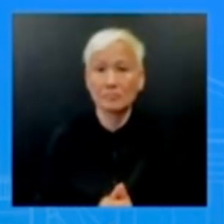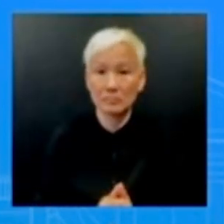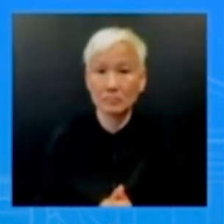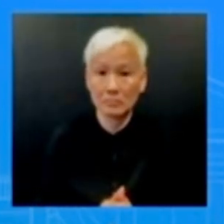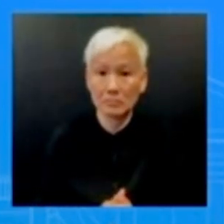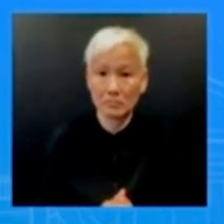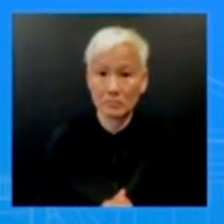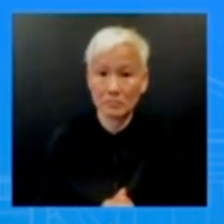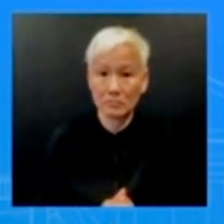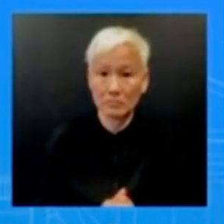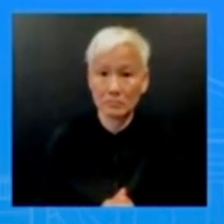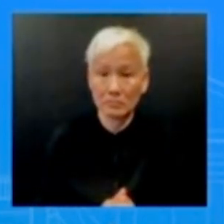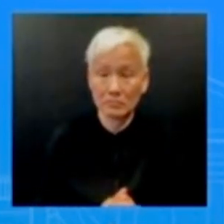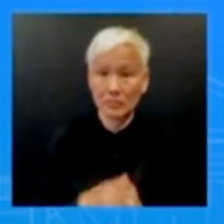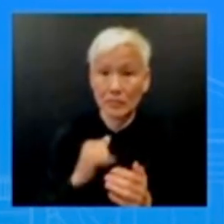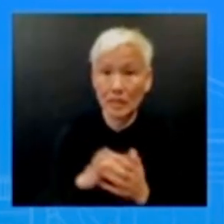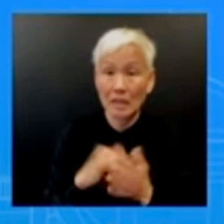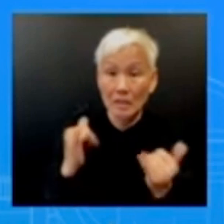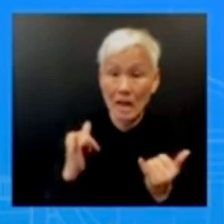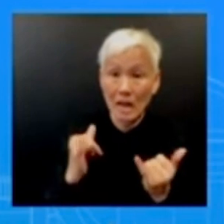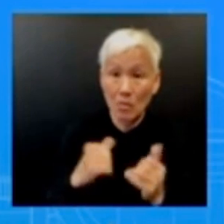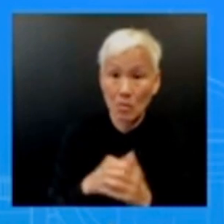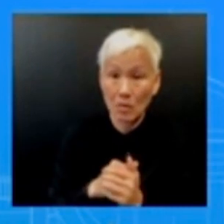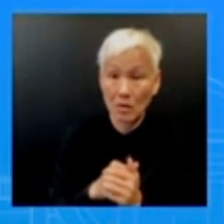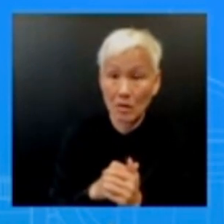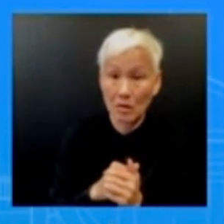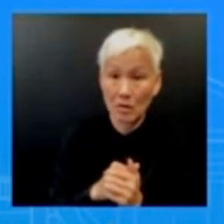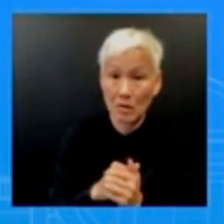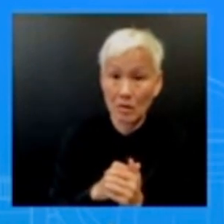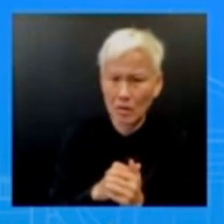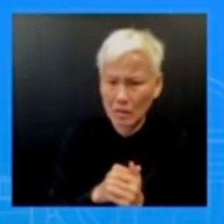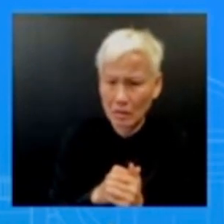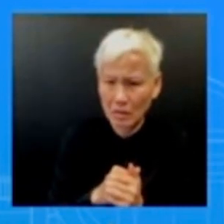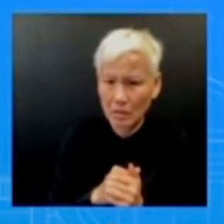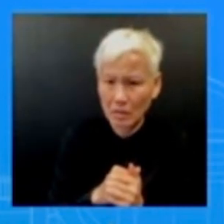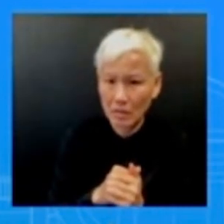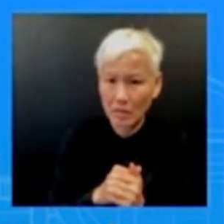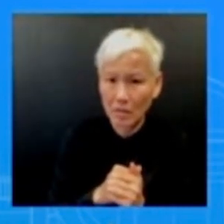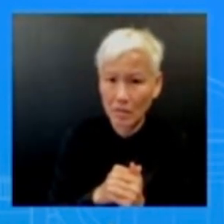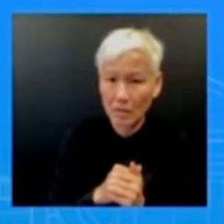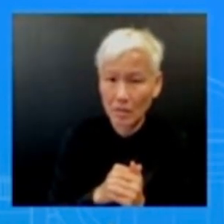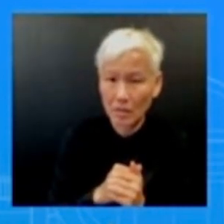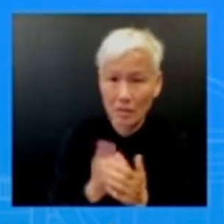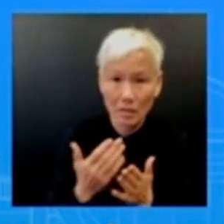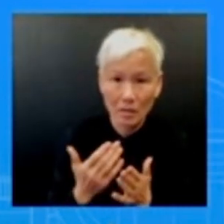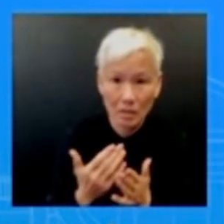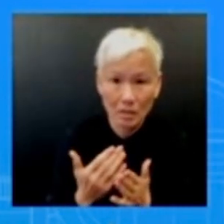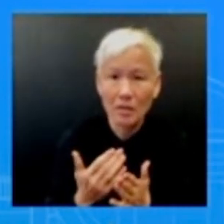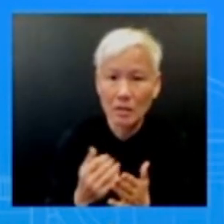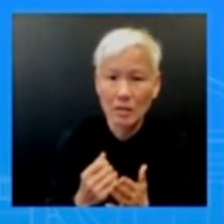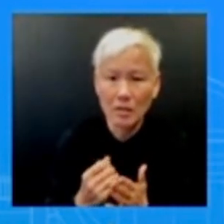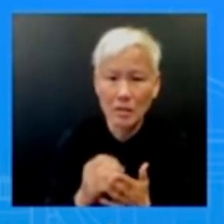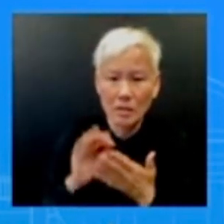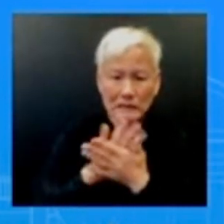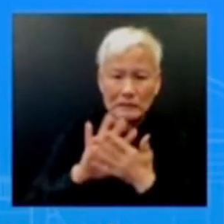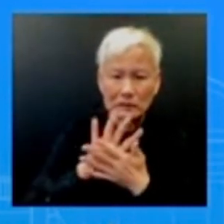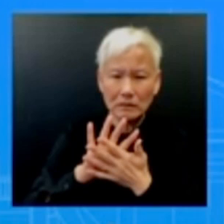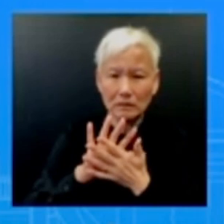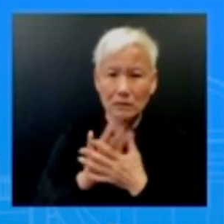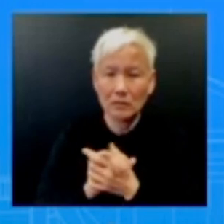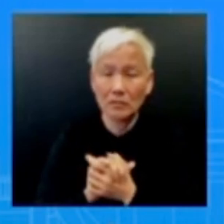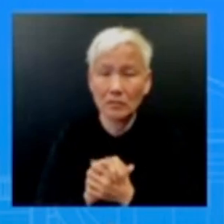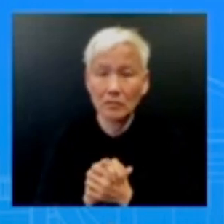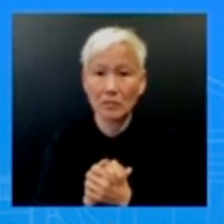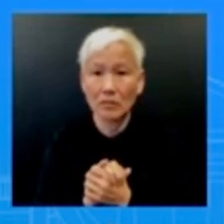Indian consulate in San Francisco yesterday. The doors were broken, windows were broken, and the graffiti is written on the wall. Is the president